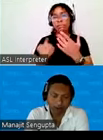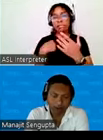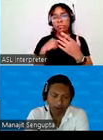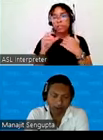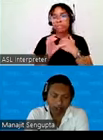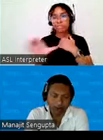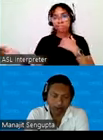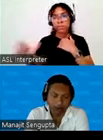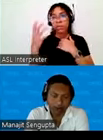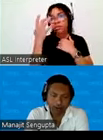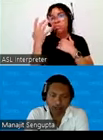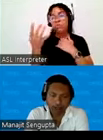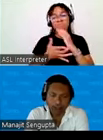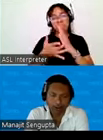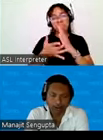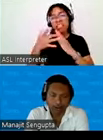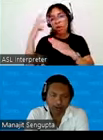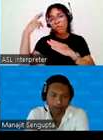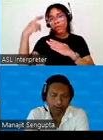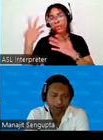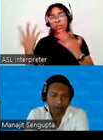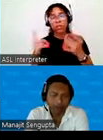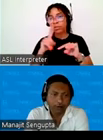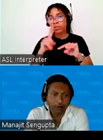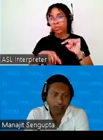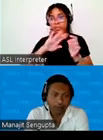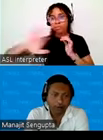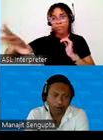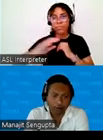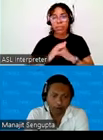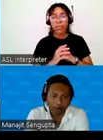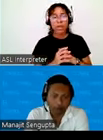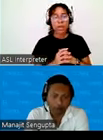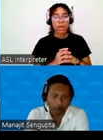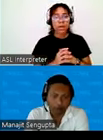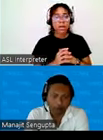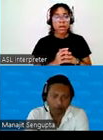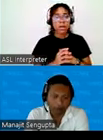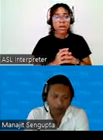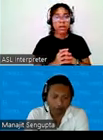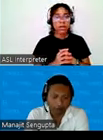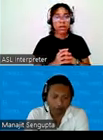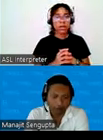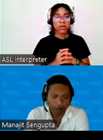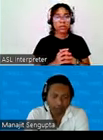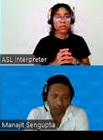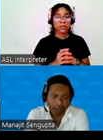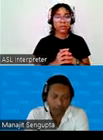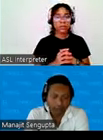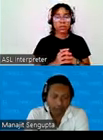various technical reasons. So in our preliminary findings, what we found was for wind,